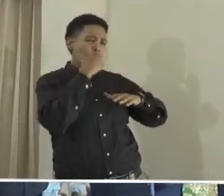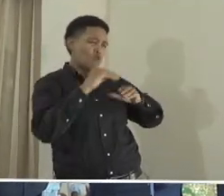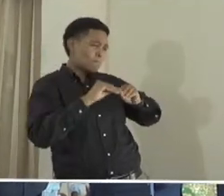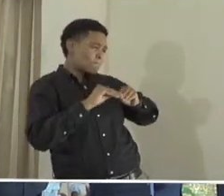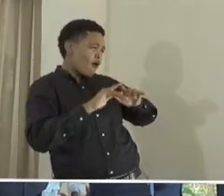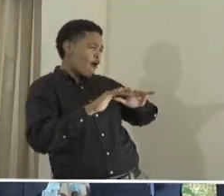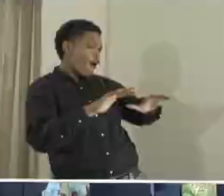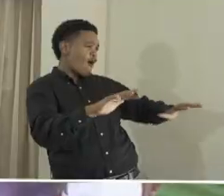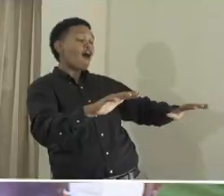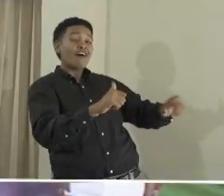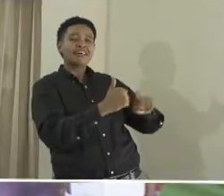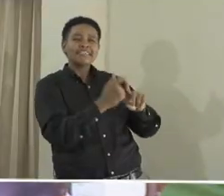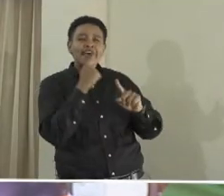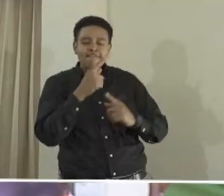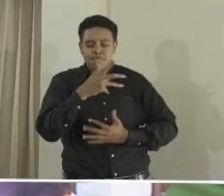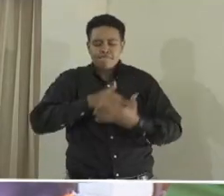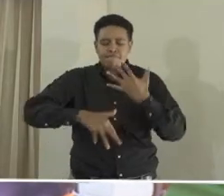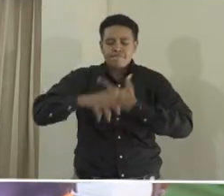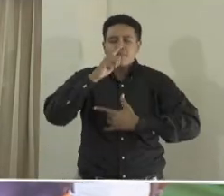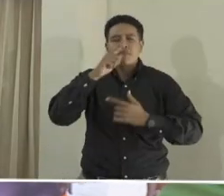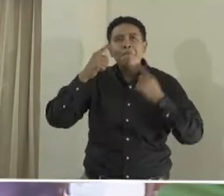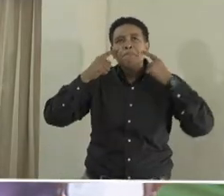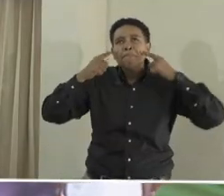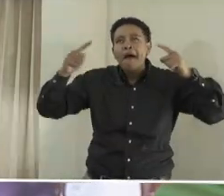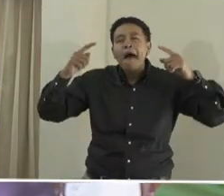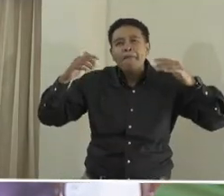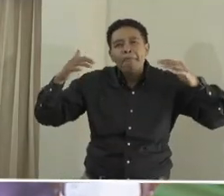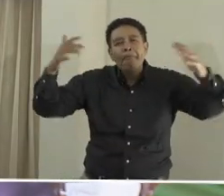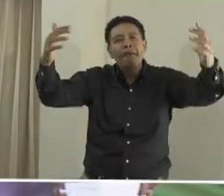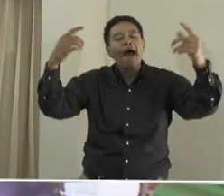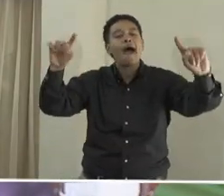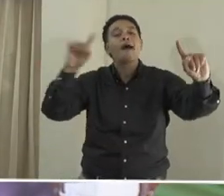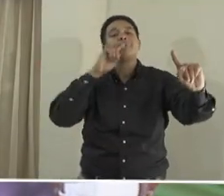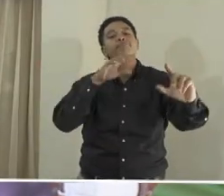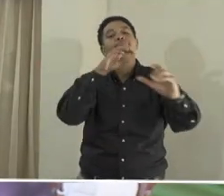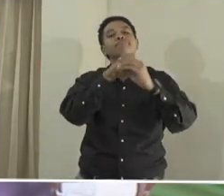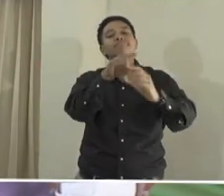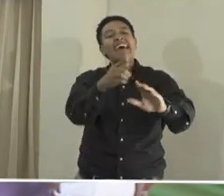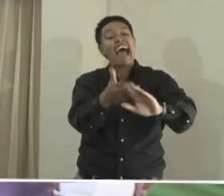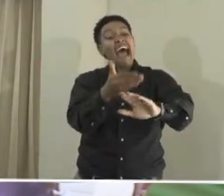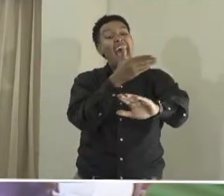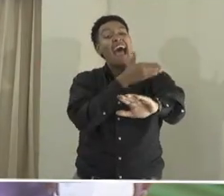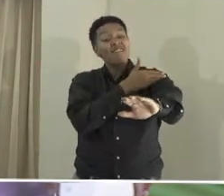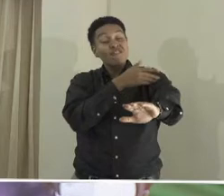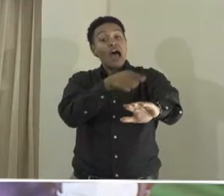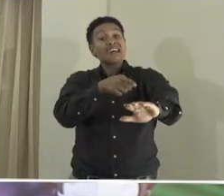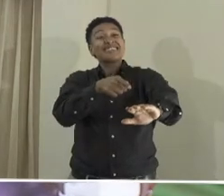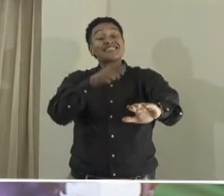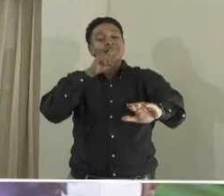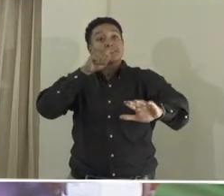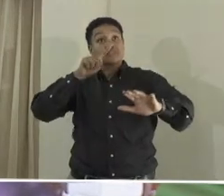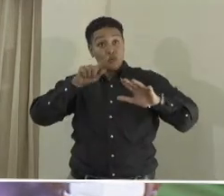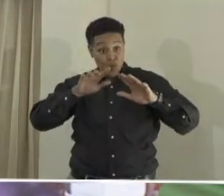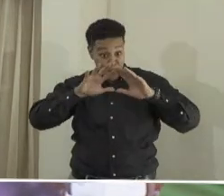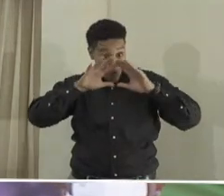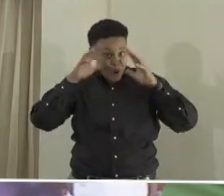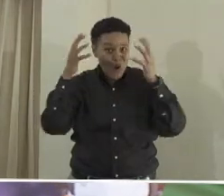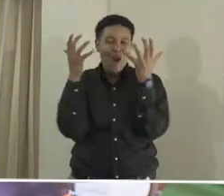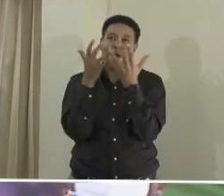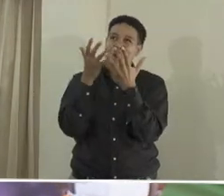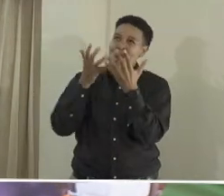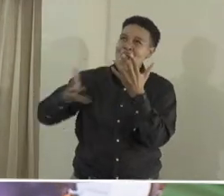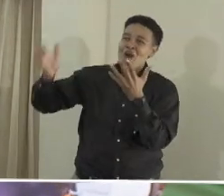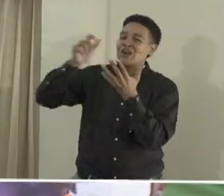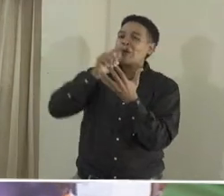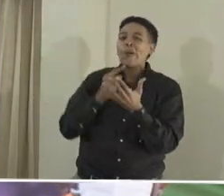beauty, fellowship, and prosperity, and play her part in advancing the welfare of